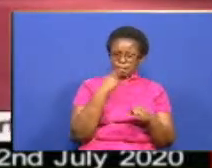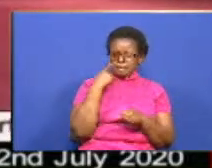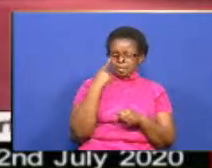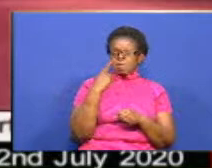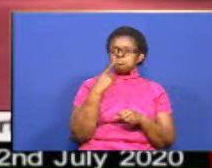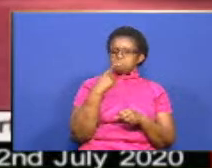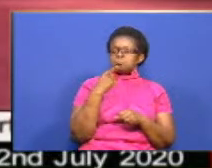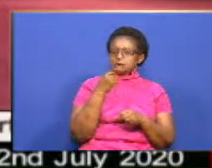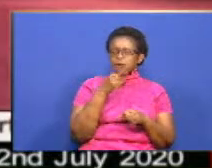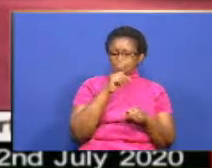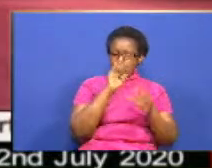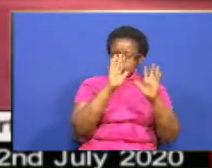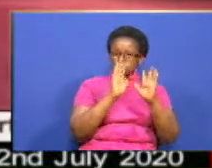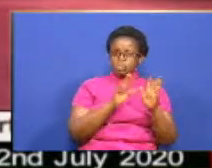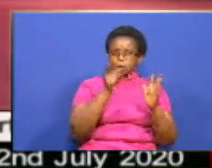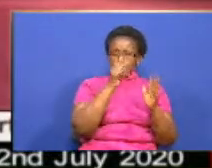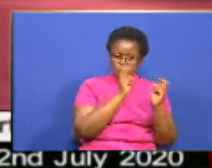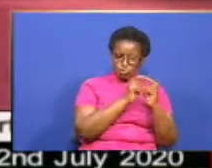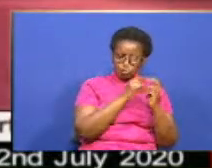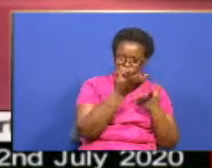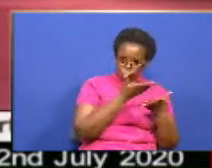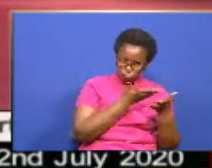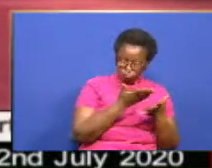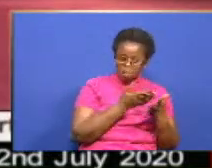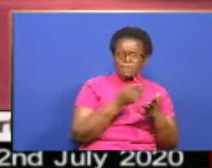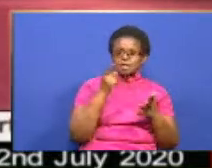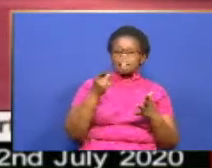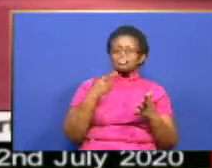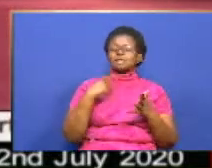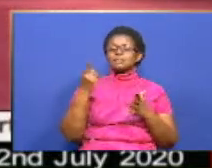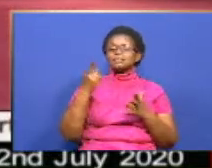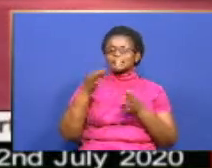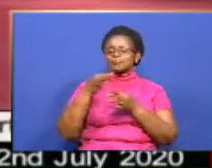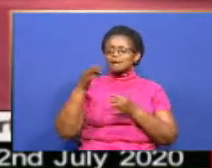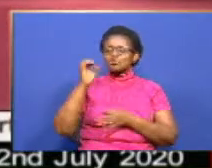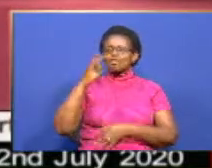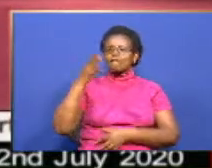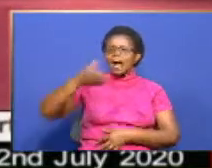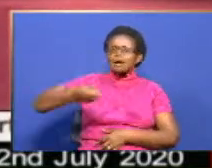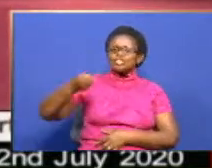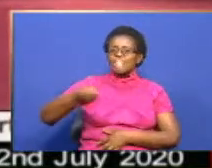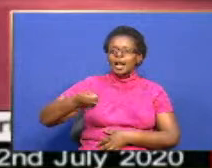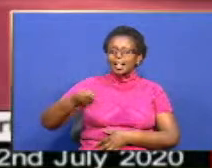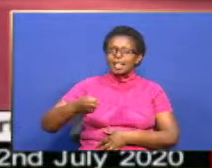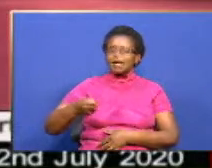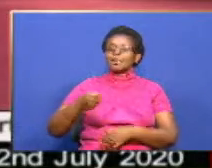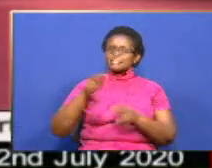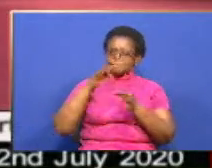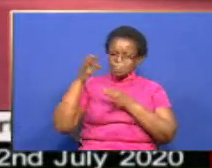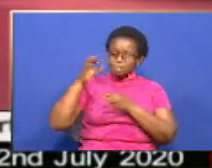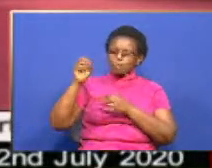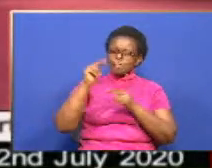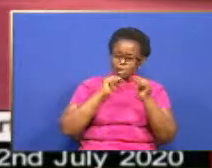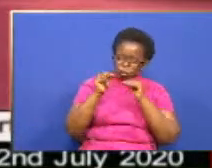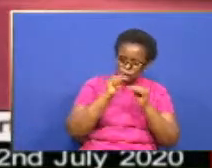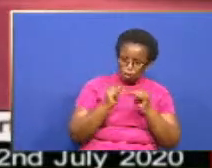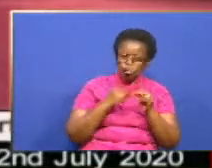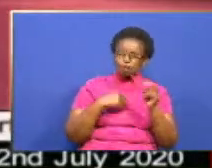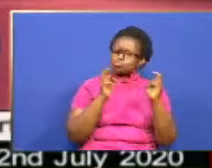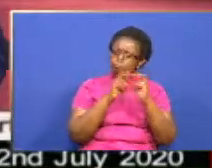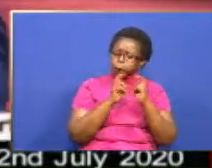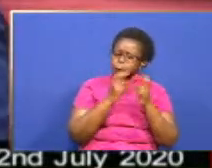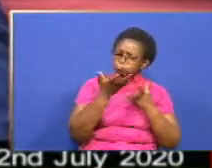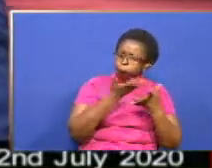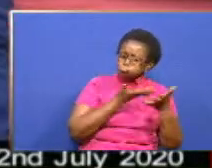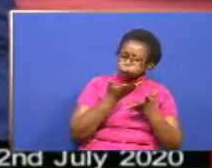to consult. This is the spirit of the handshake, the spirit of negotiation, consultation, and agreeing on the